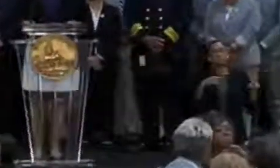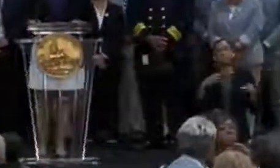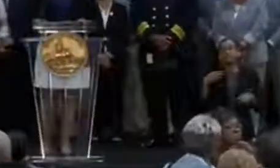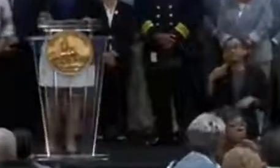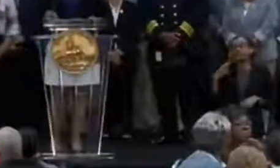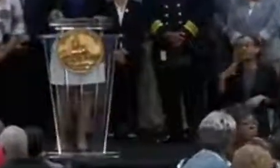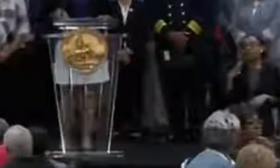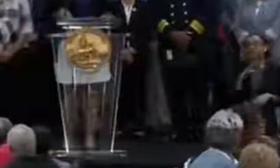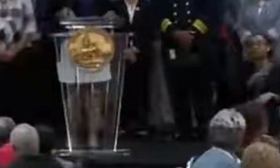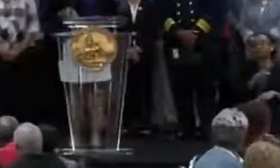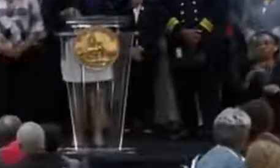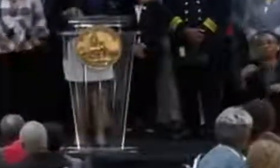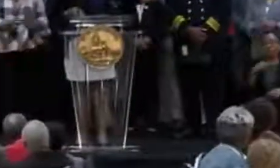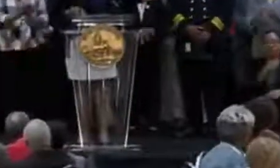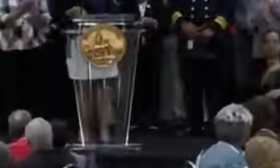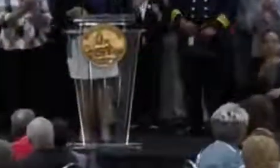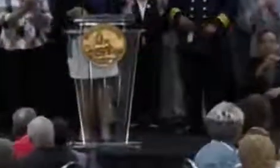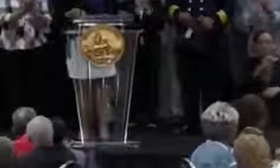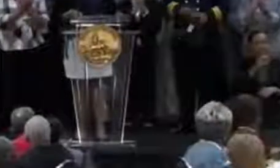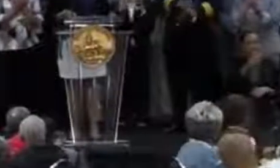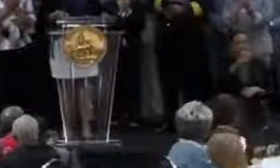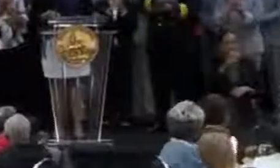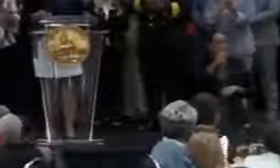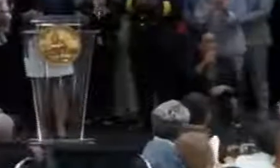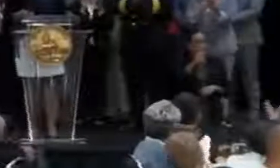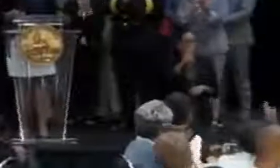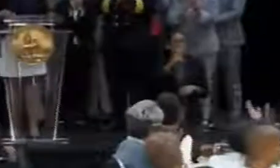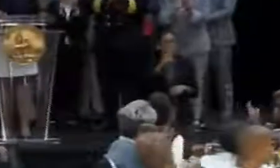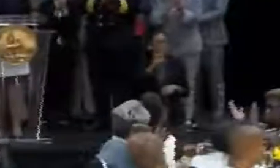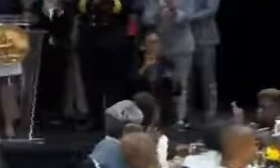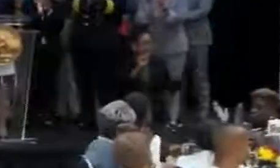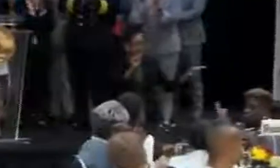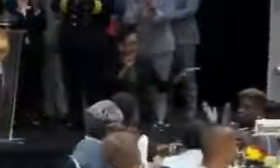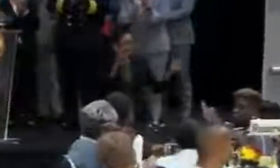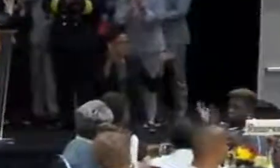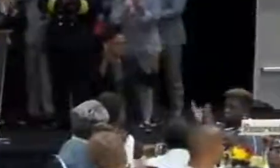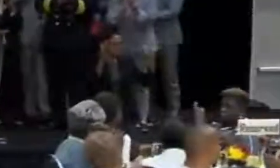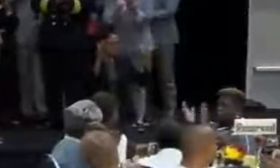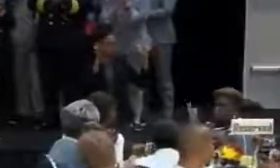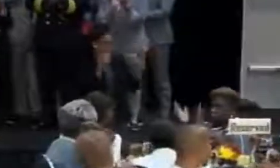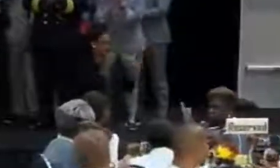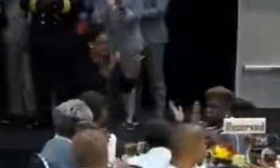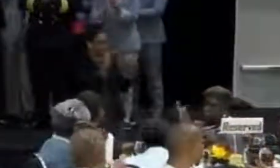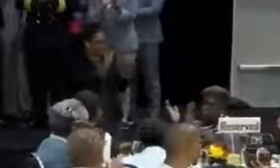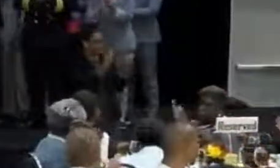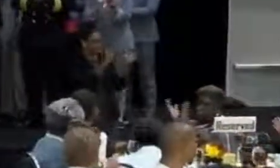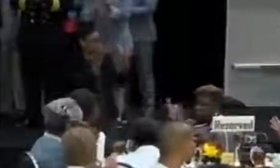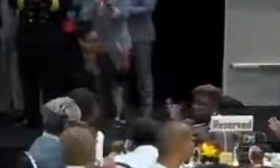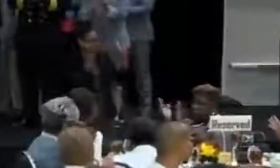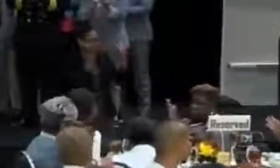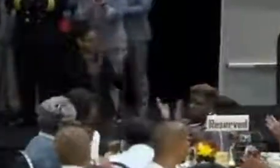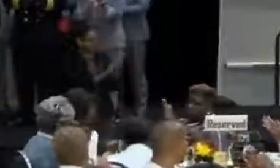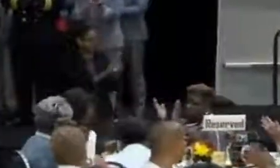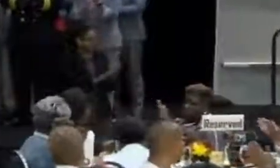council member for housing, Anita Bond. So I want to thank you, Anita, for your service.